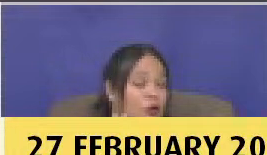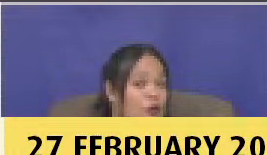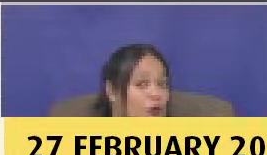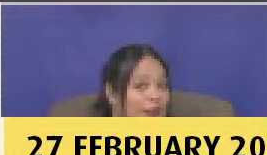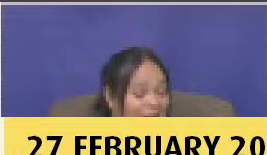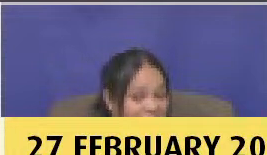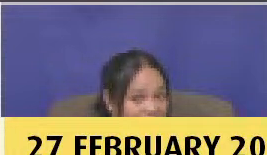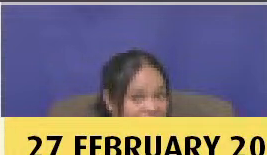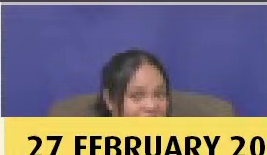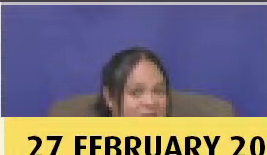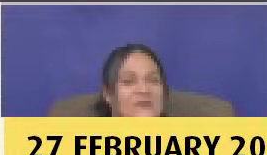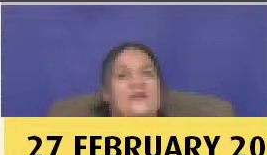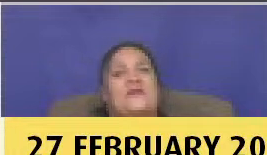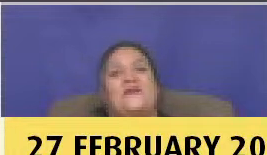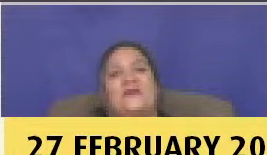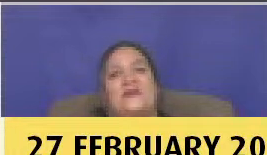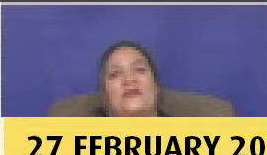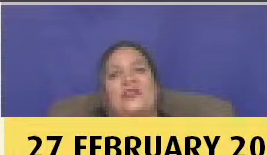your time.